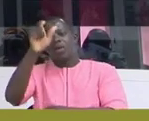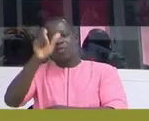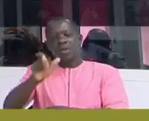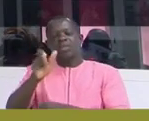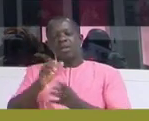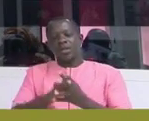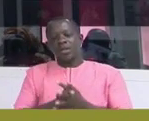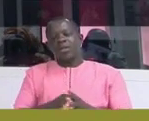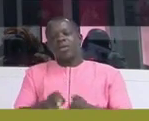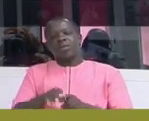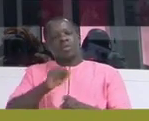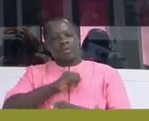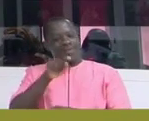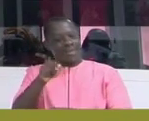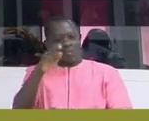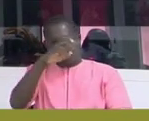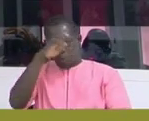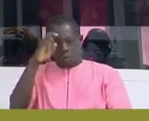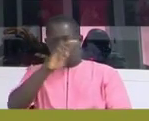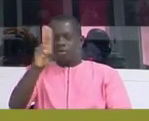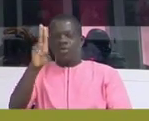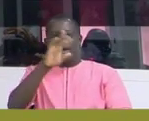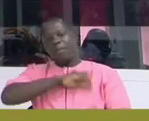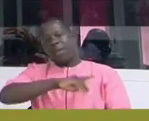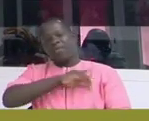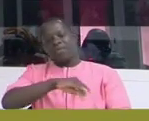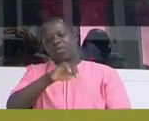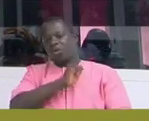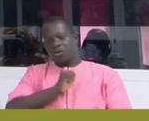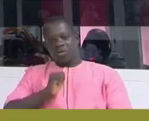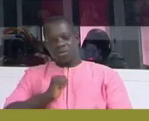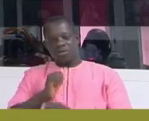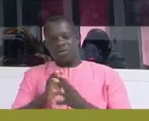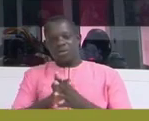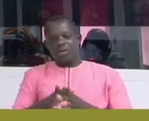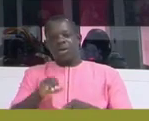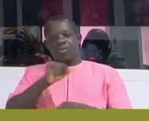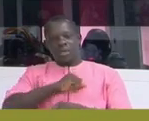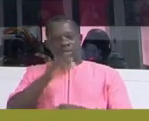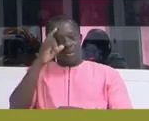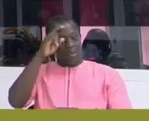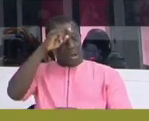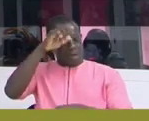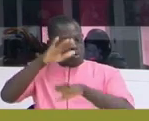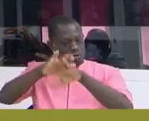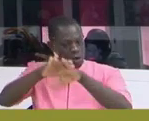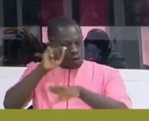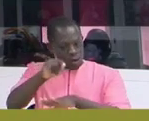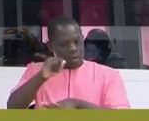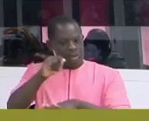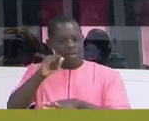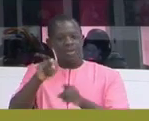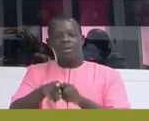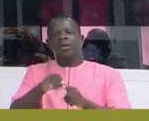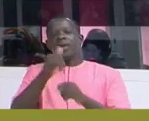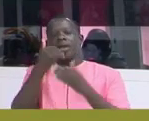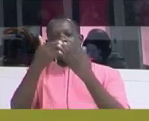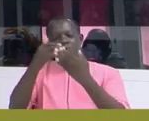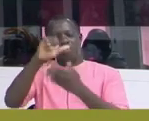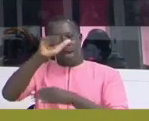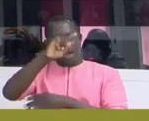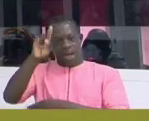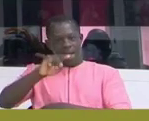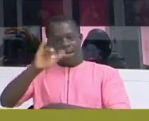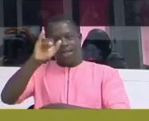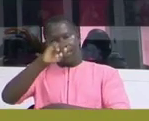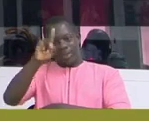gas and sell it. And that one was not going to favor our work. So my mind touched on